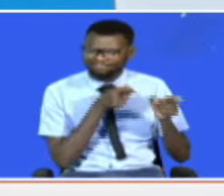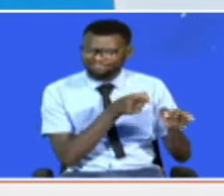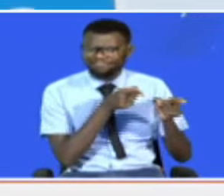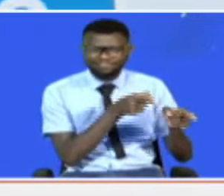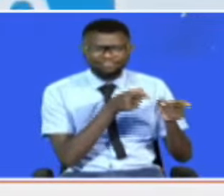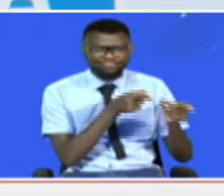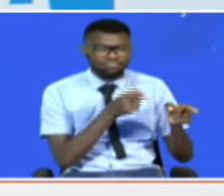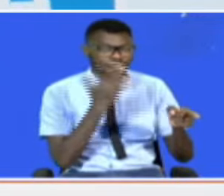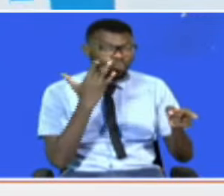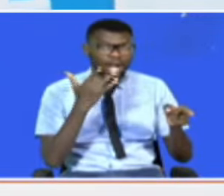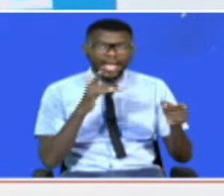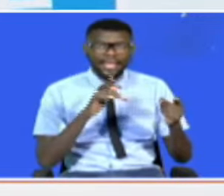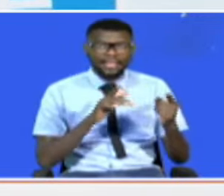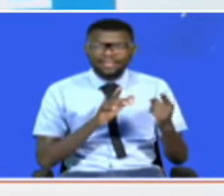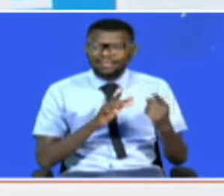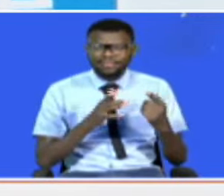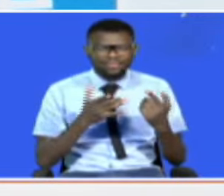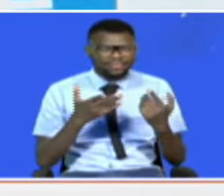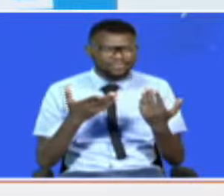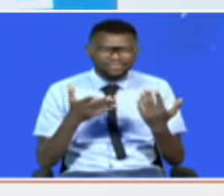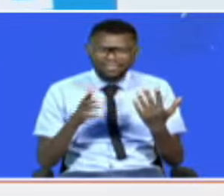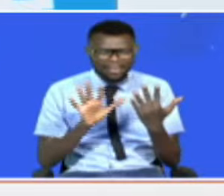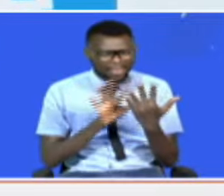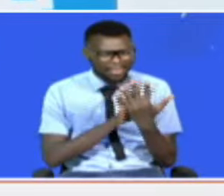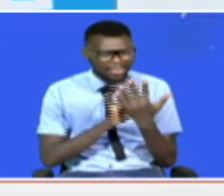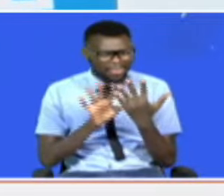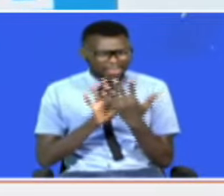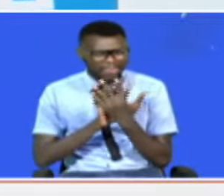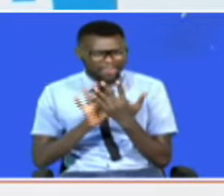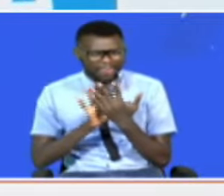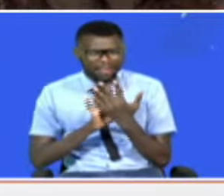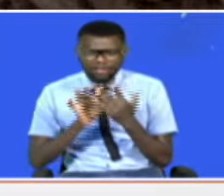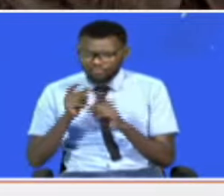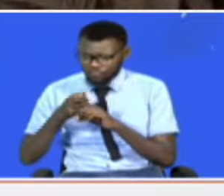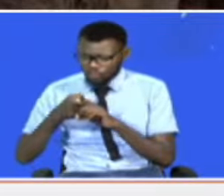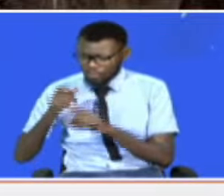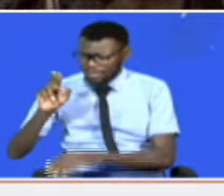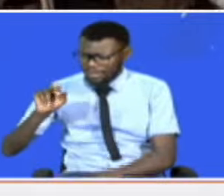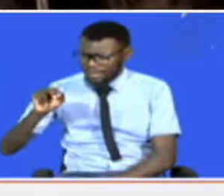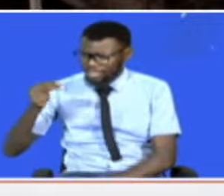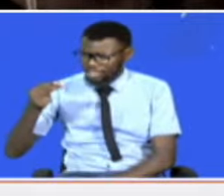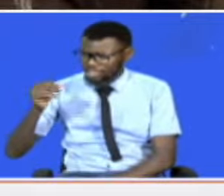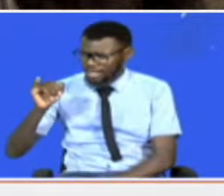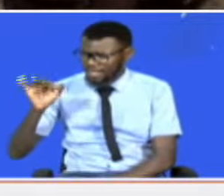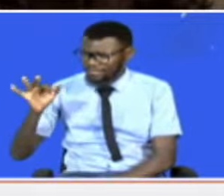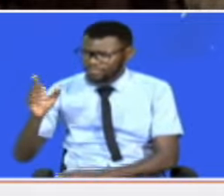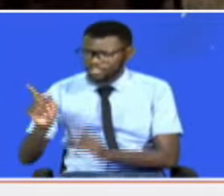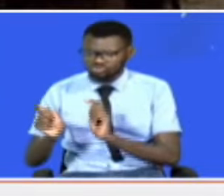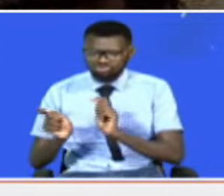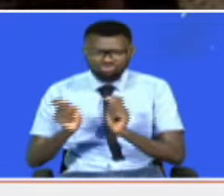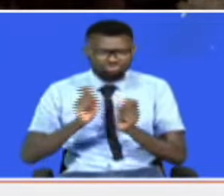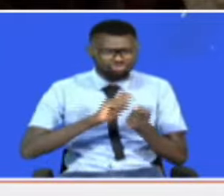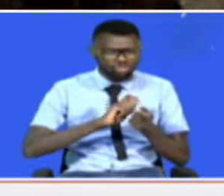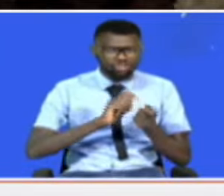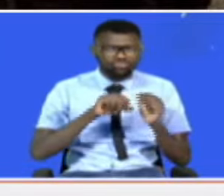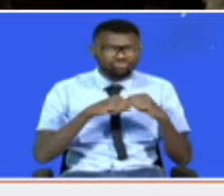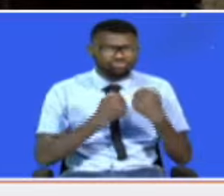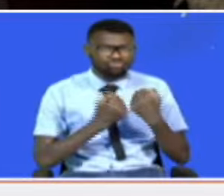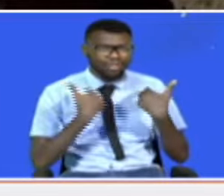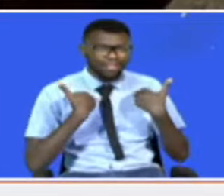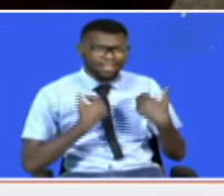discrepancies in its transition process from the National Health Insurance Fund to Social Health Authority that